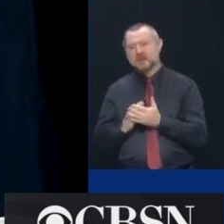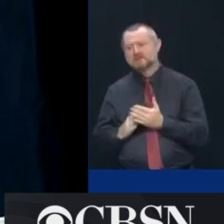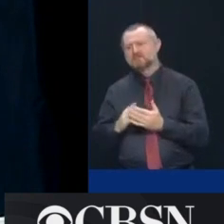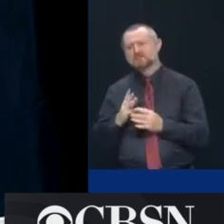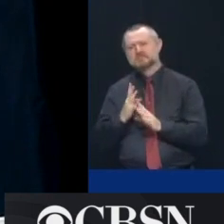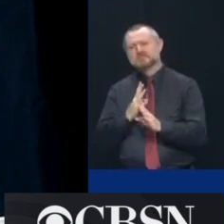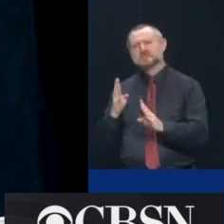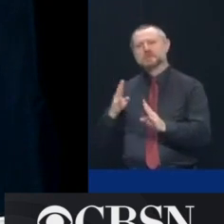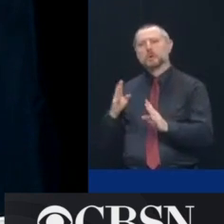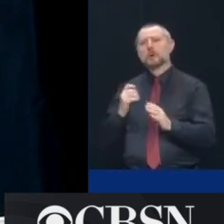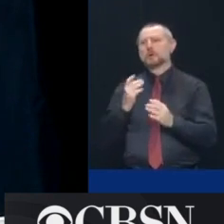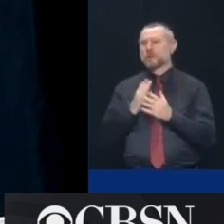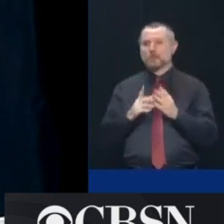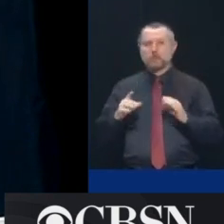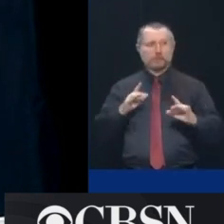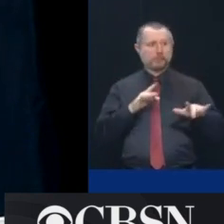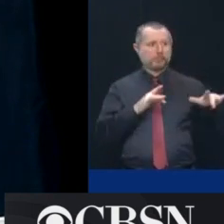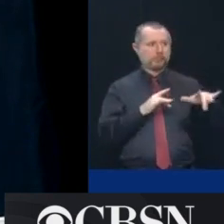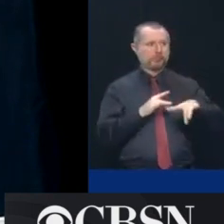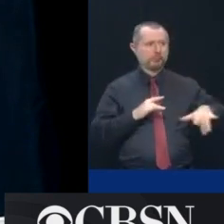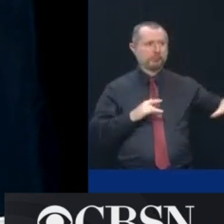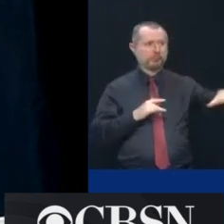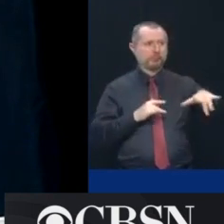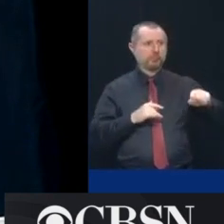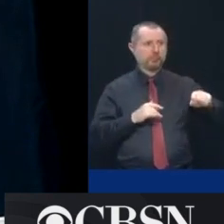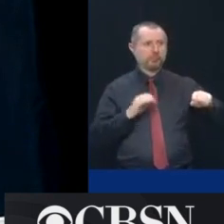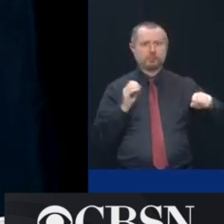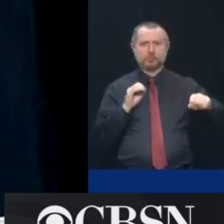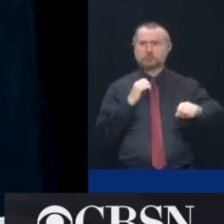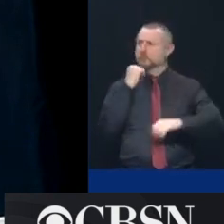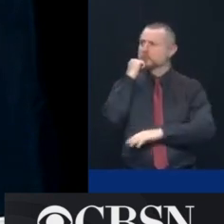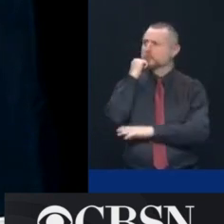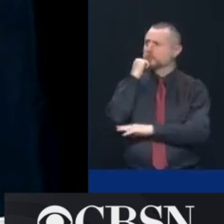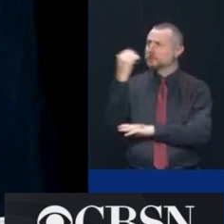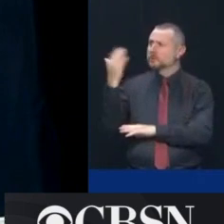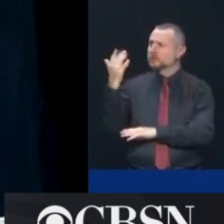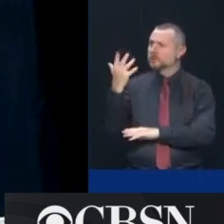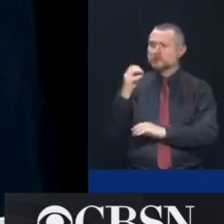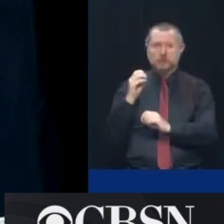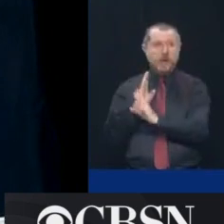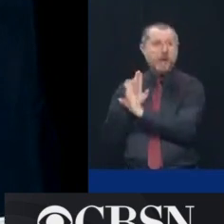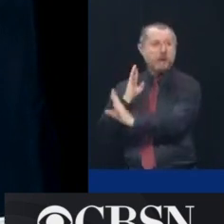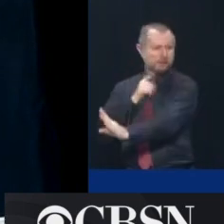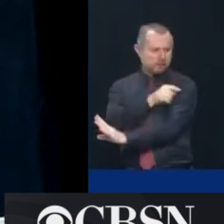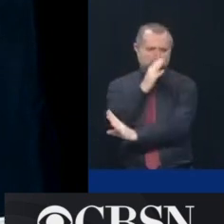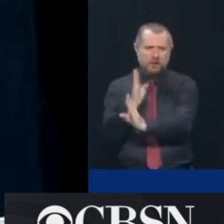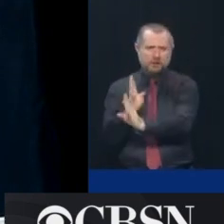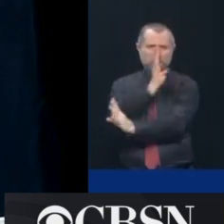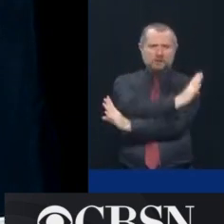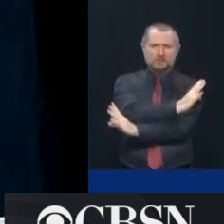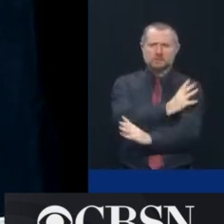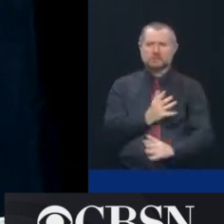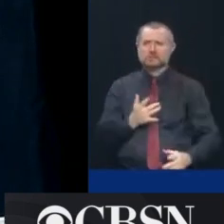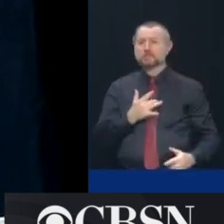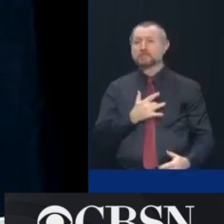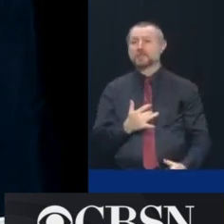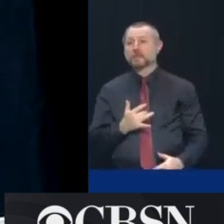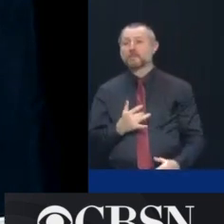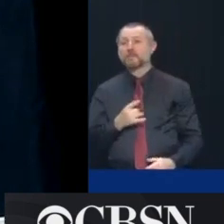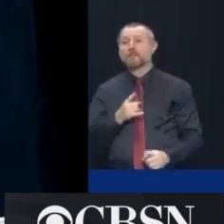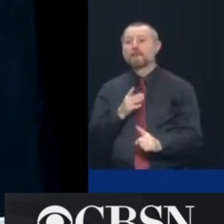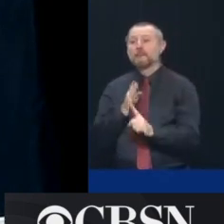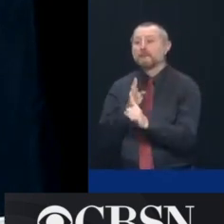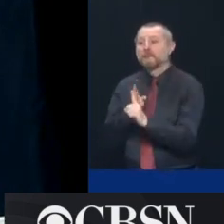sites that have availability. So people tend to go towards